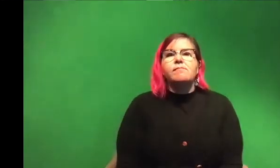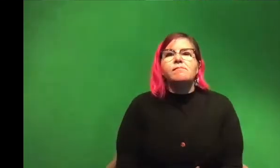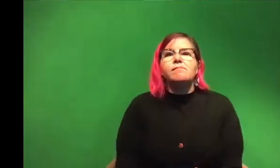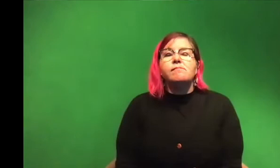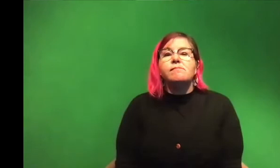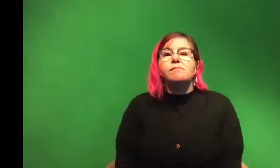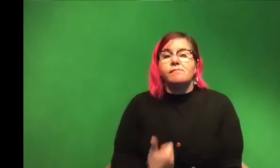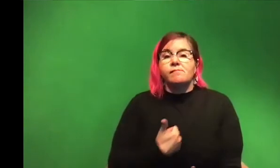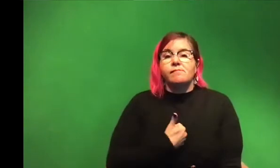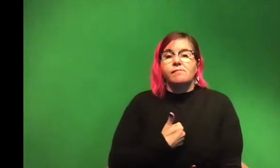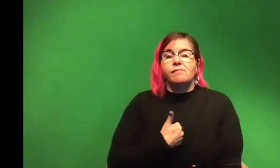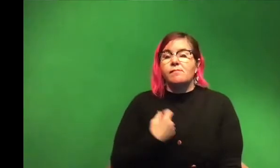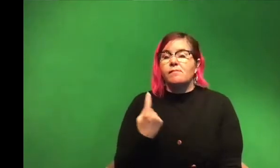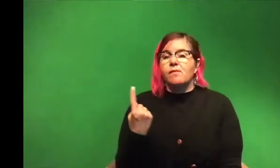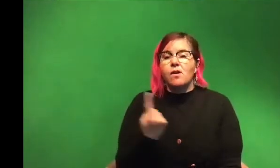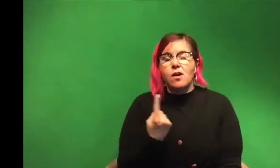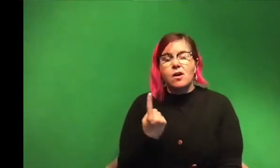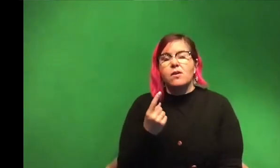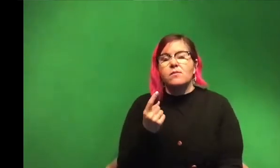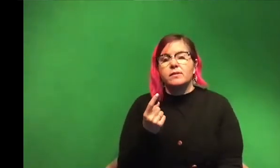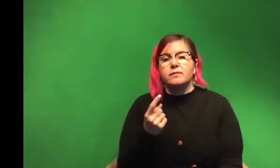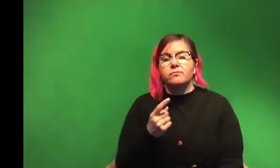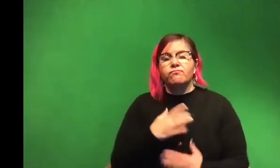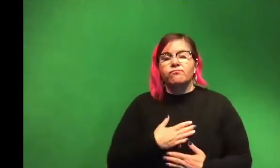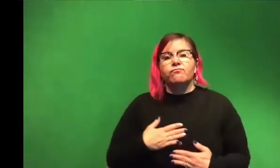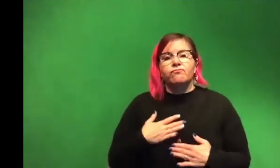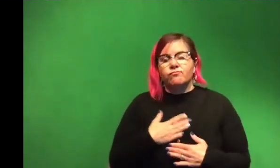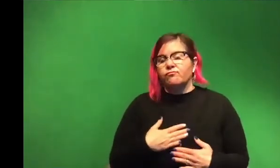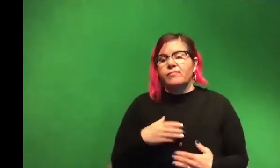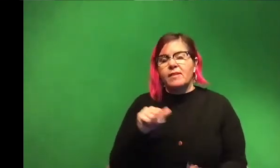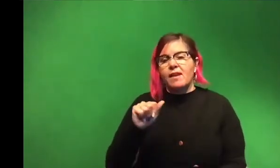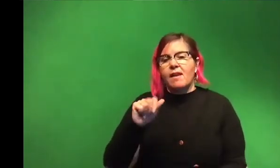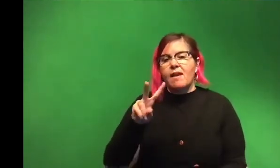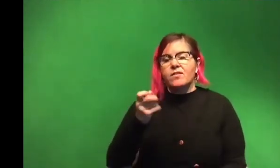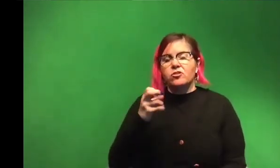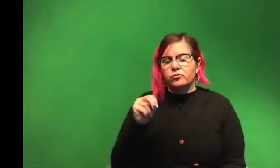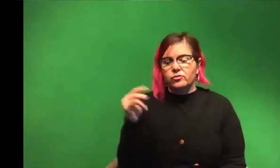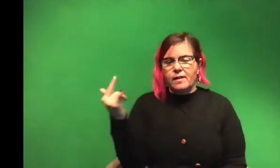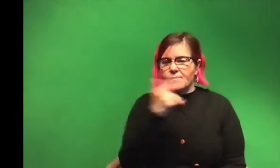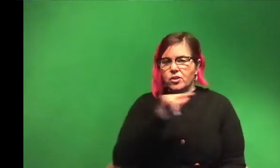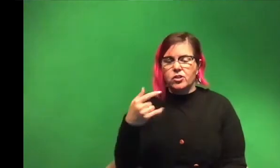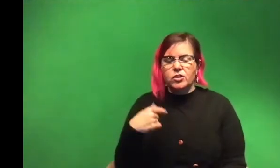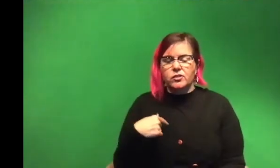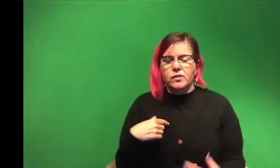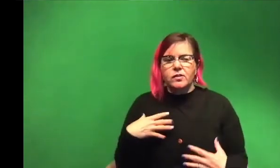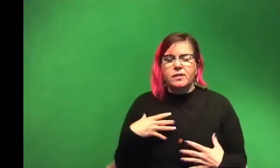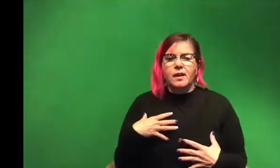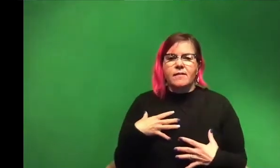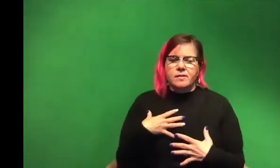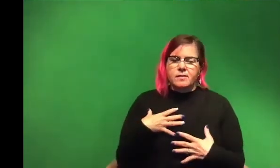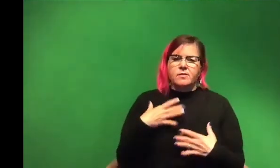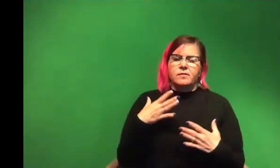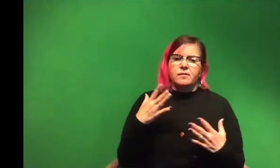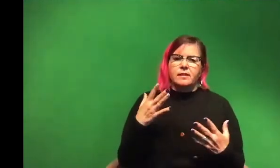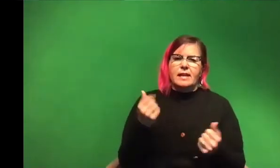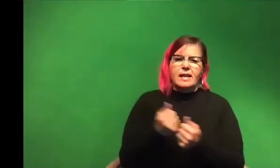I actually always really, really, really enjoyed aviation. I was always really intimidated by anything to